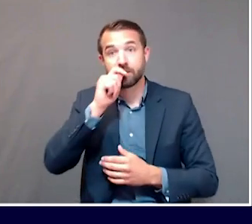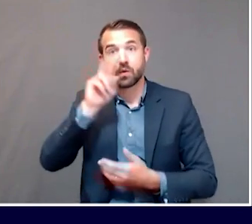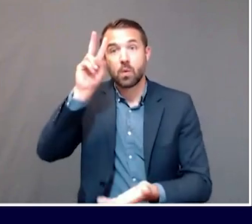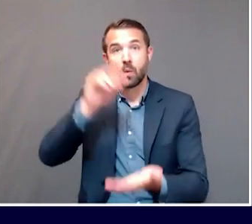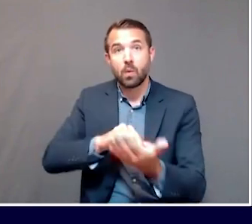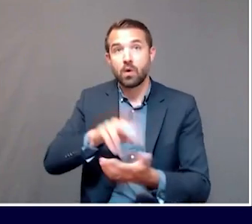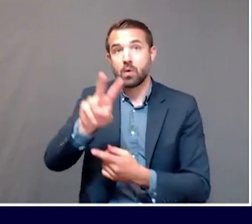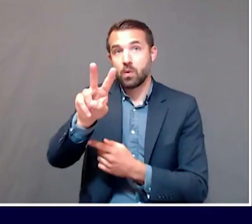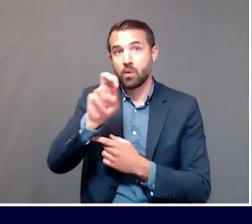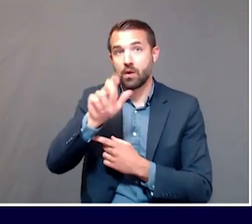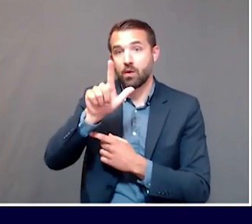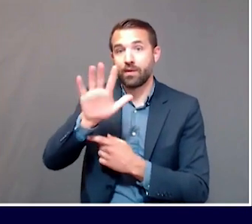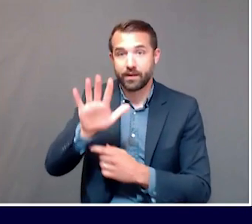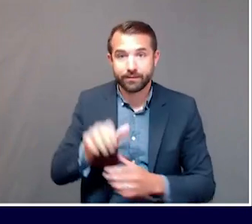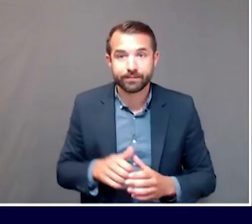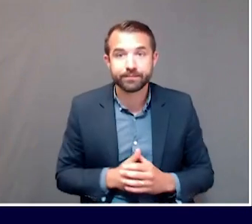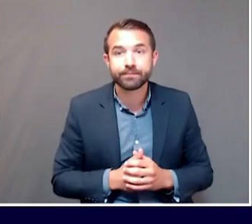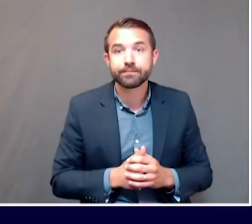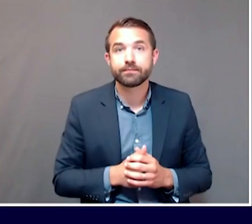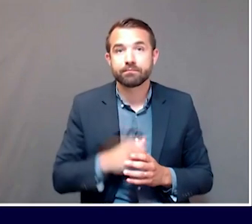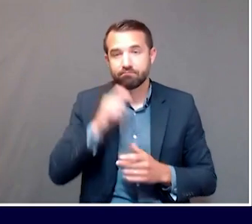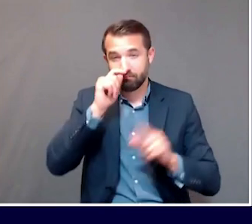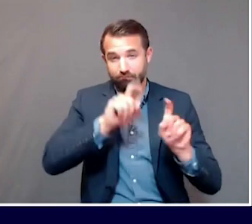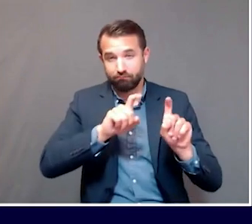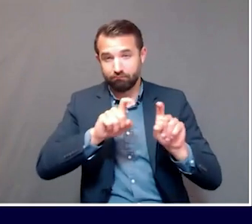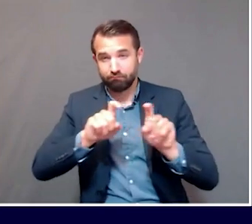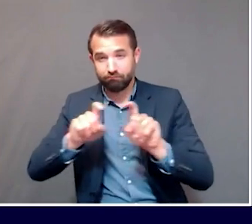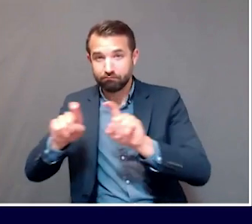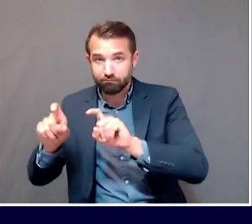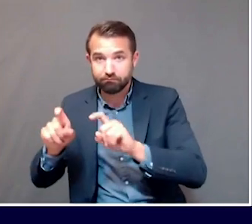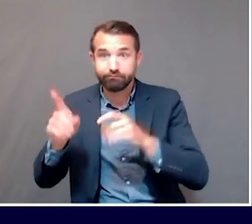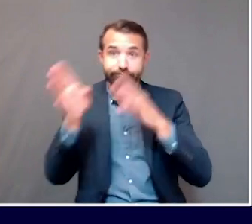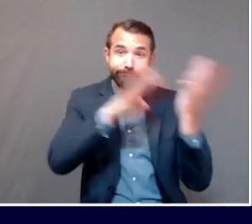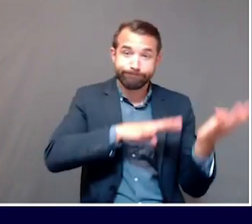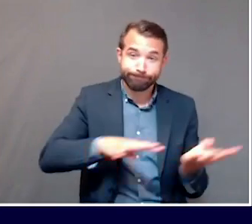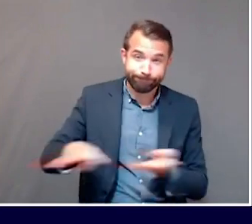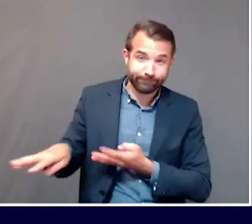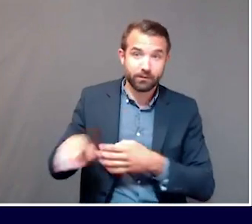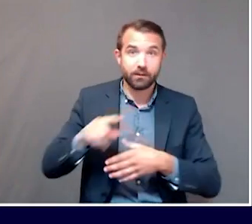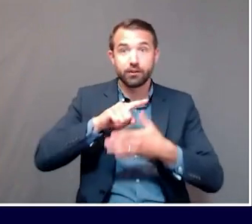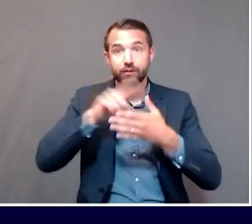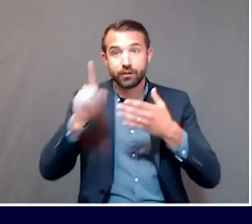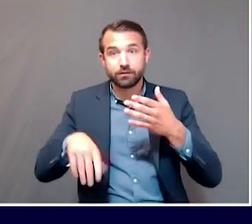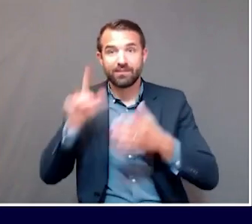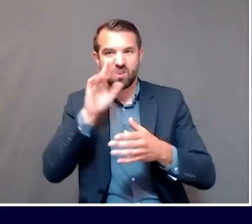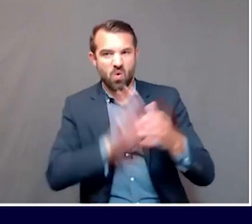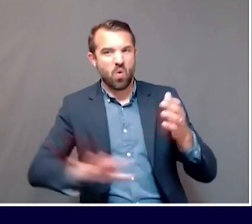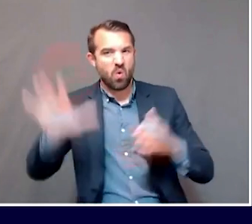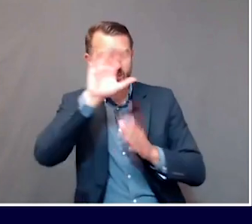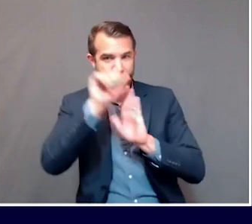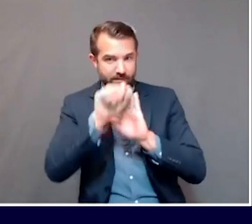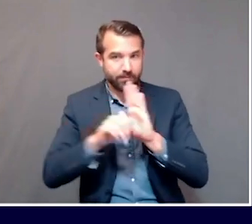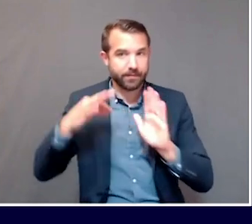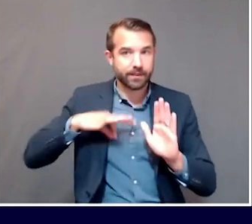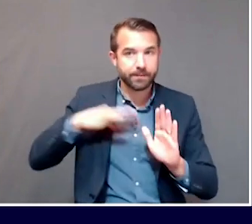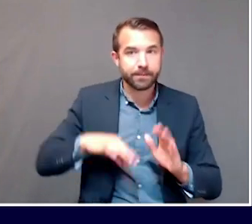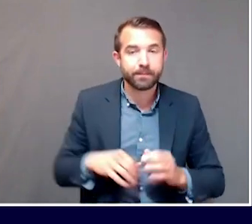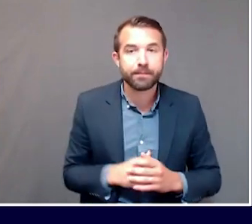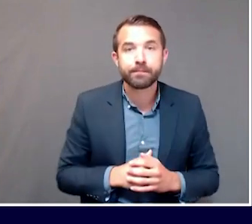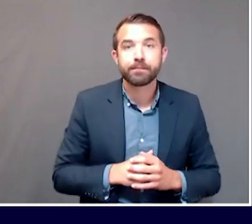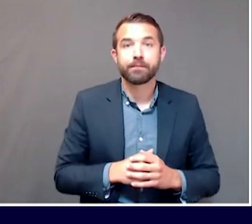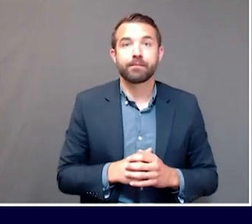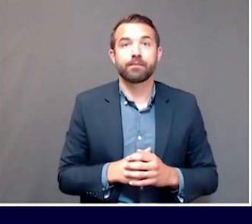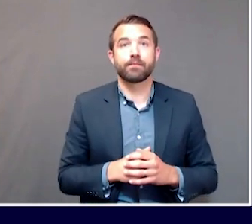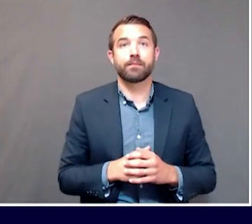2,225 PCR-based tests that were run on individuals across the state. Of those tests, 39